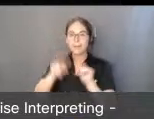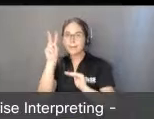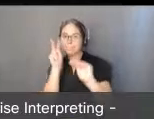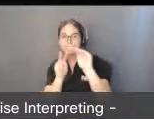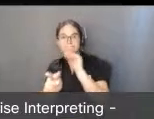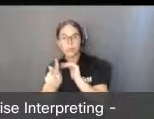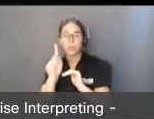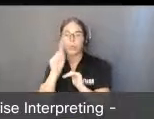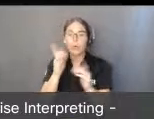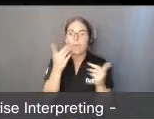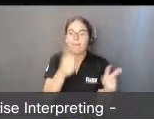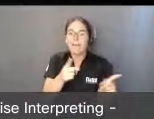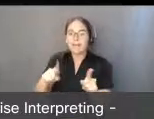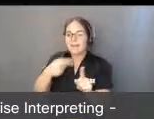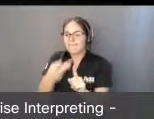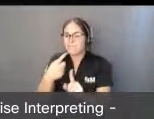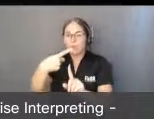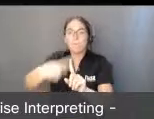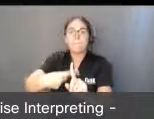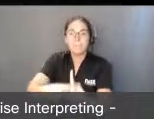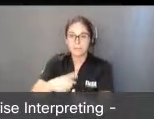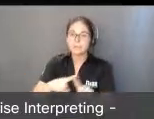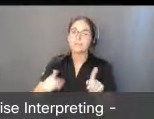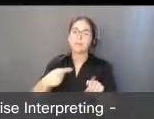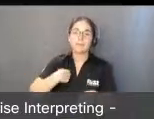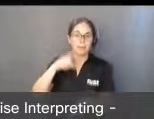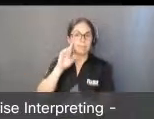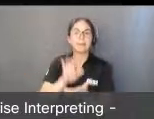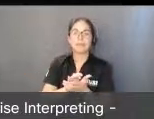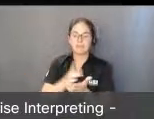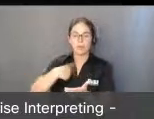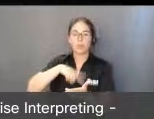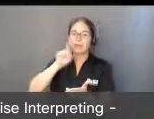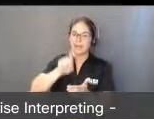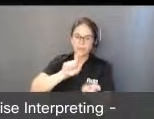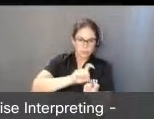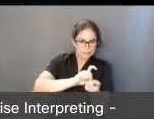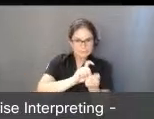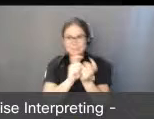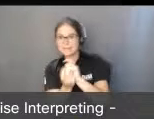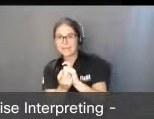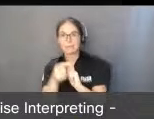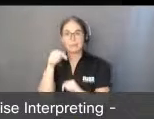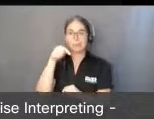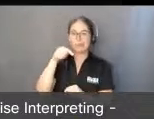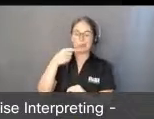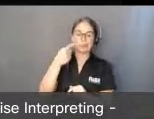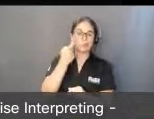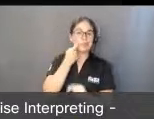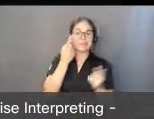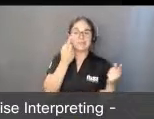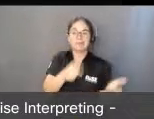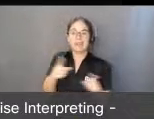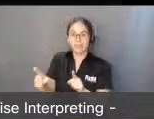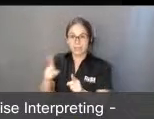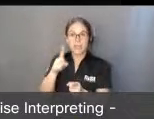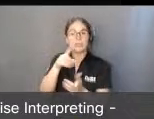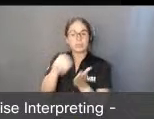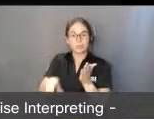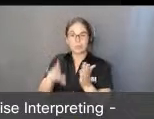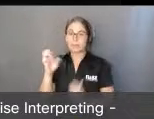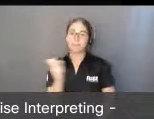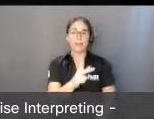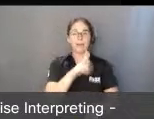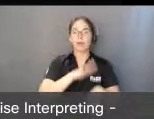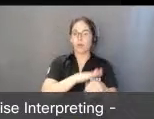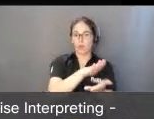these next few months. However, I believe that we need to learn how to adapt to these new changes and send these kids back to their classrooms.